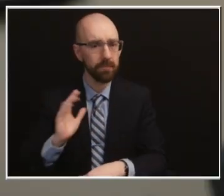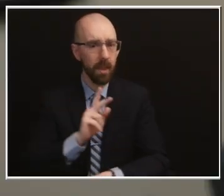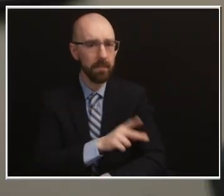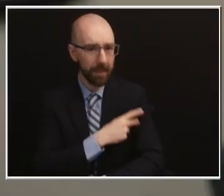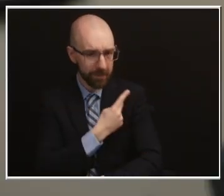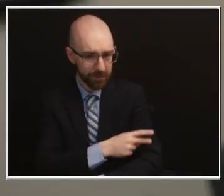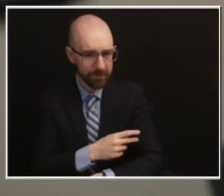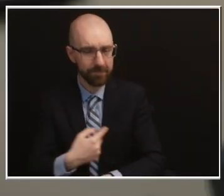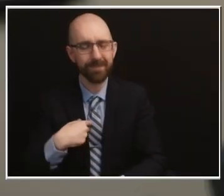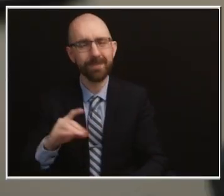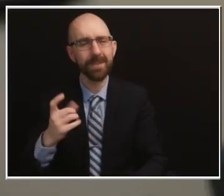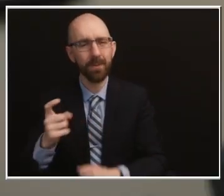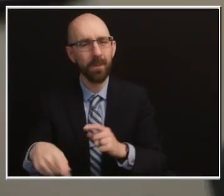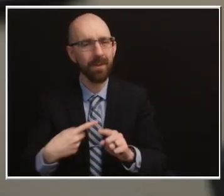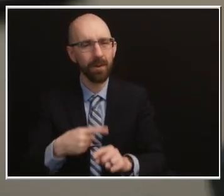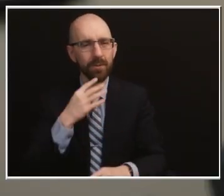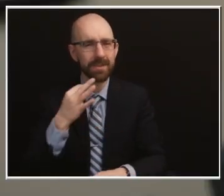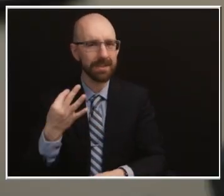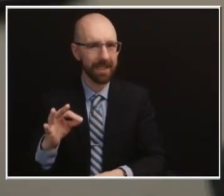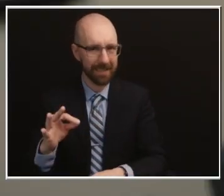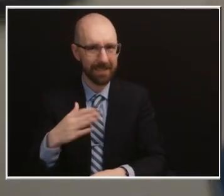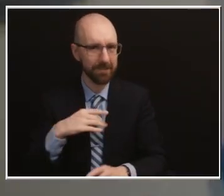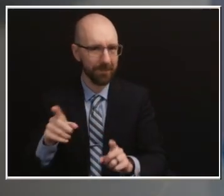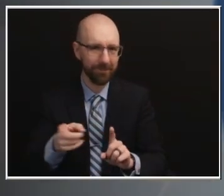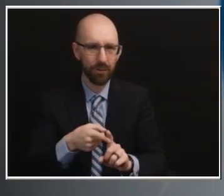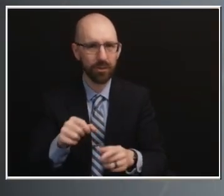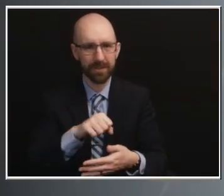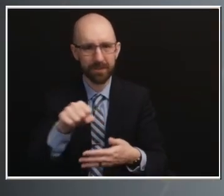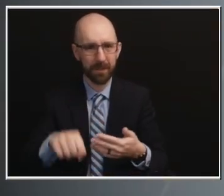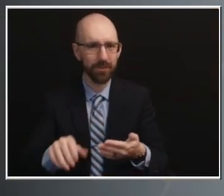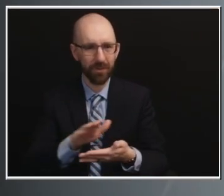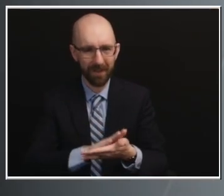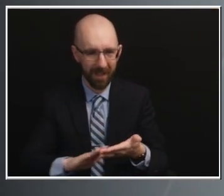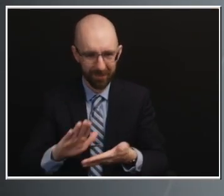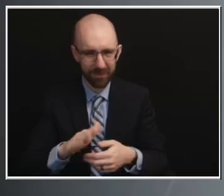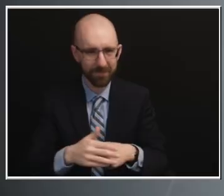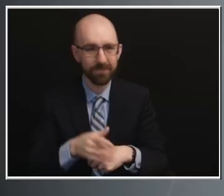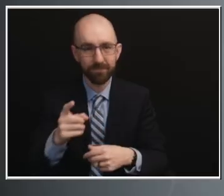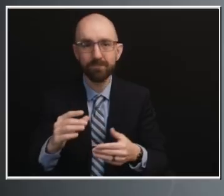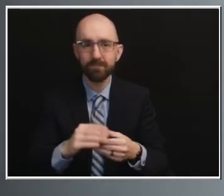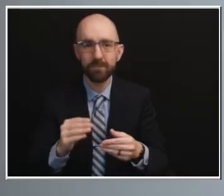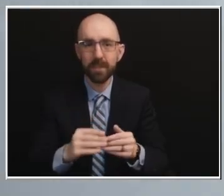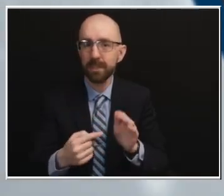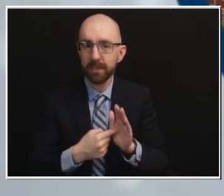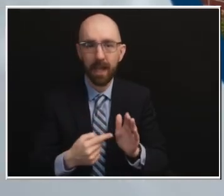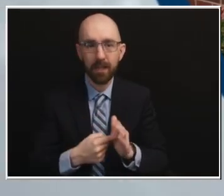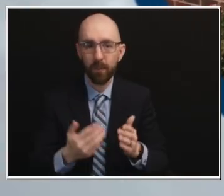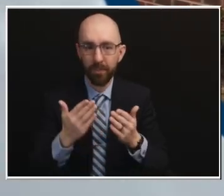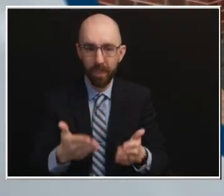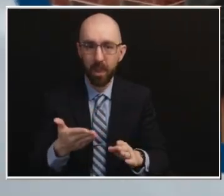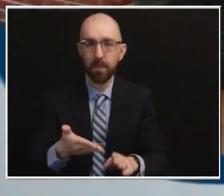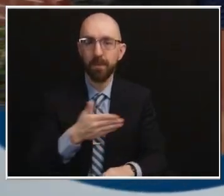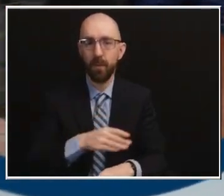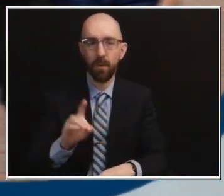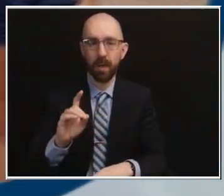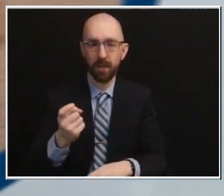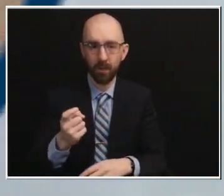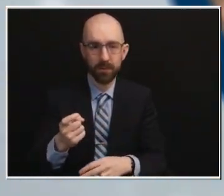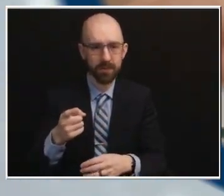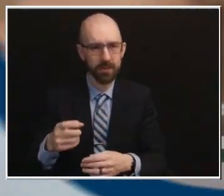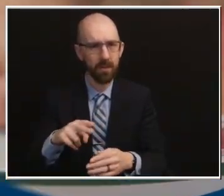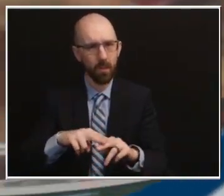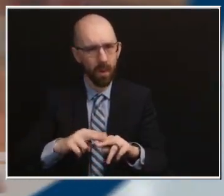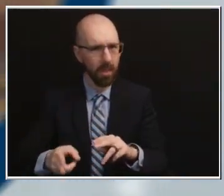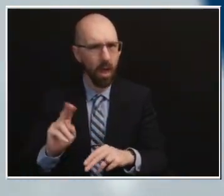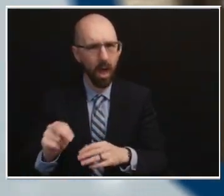diagnosed when I was 19 years old. It was my first semester of college. She says the signs were there before her diagnosis: unexplained weight loss, having to